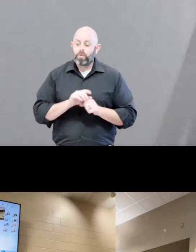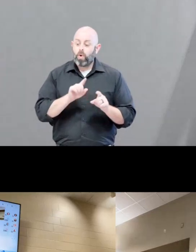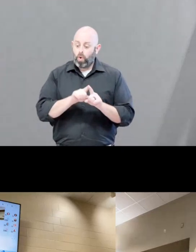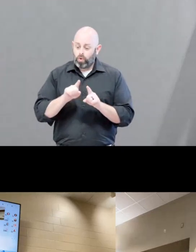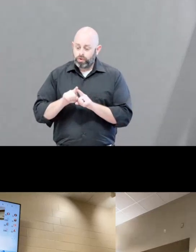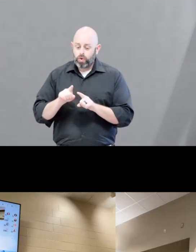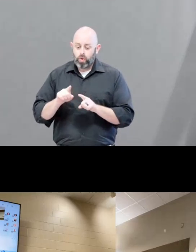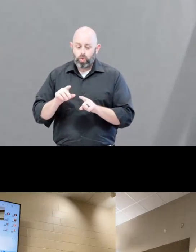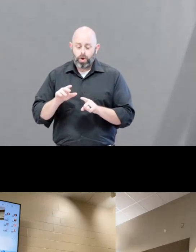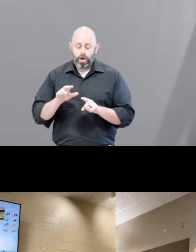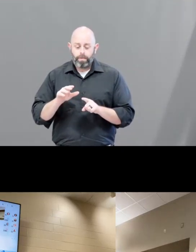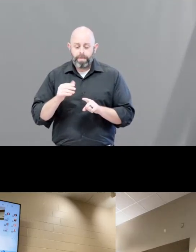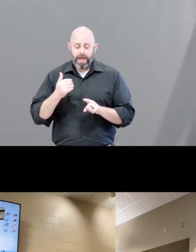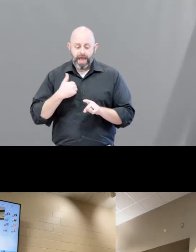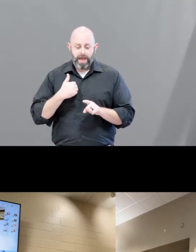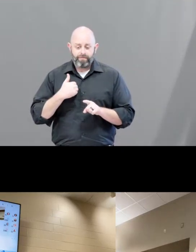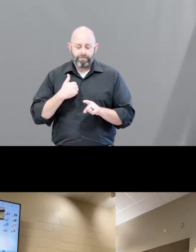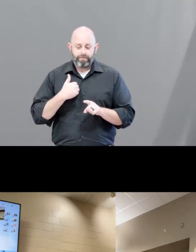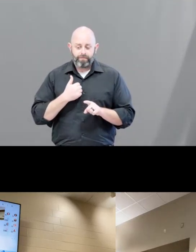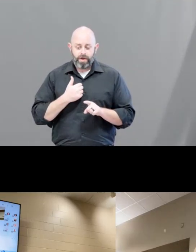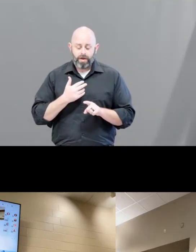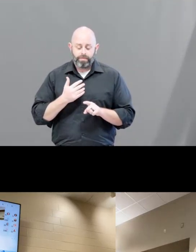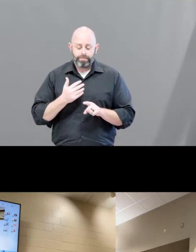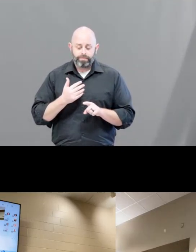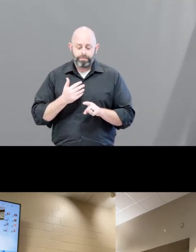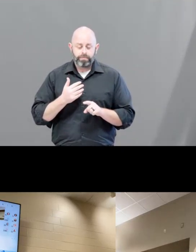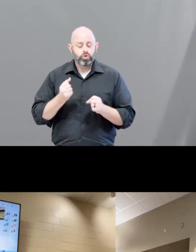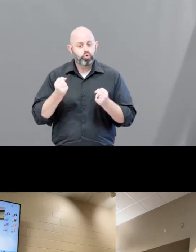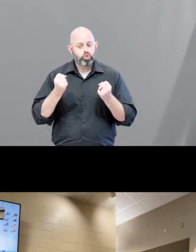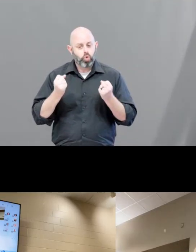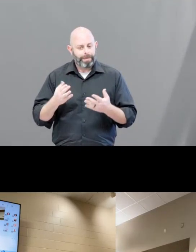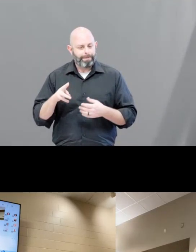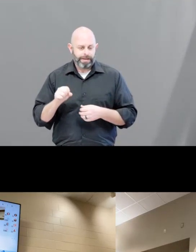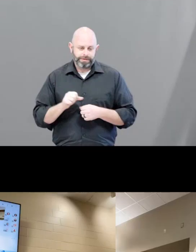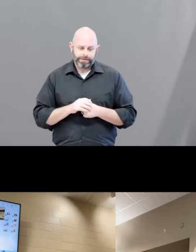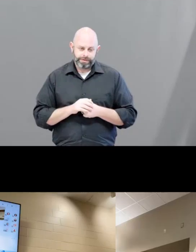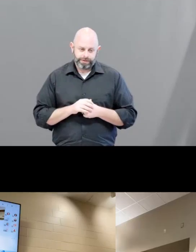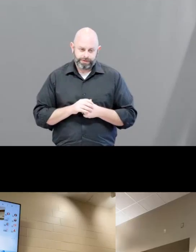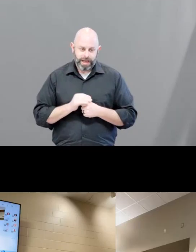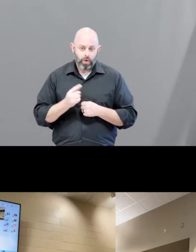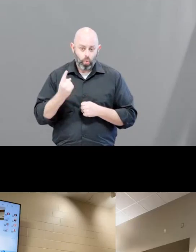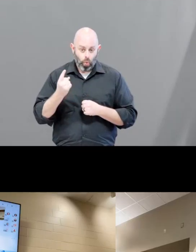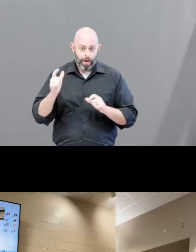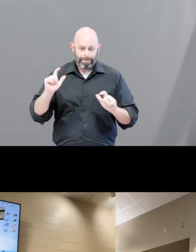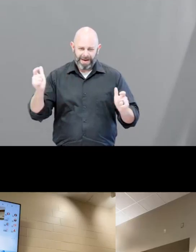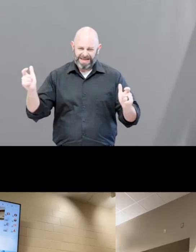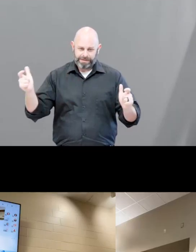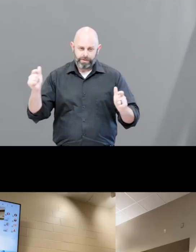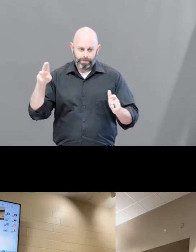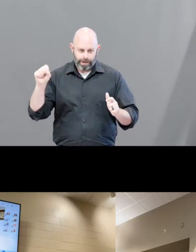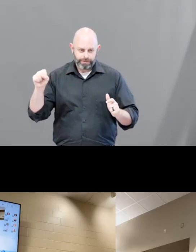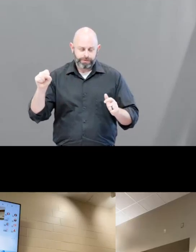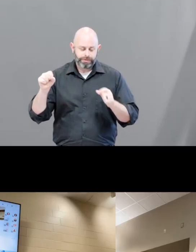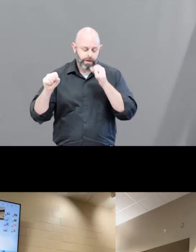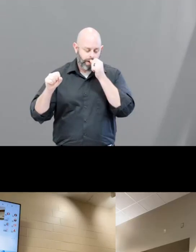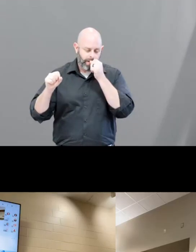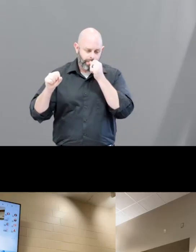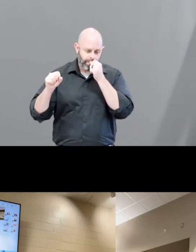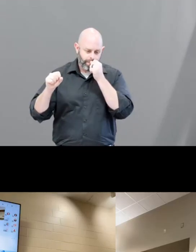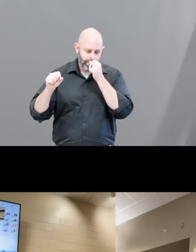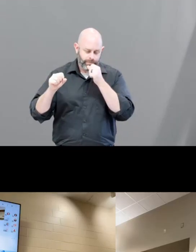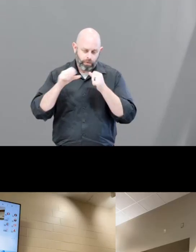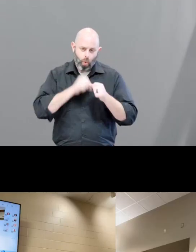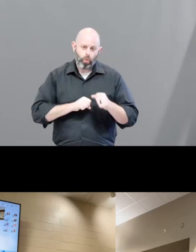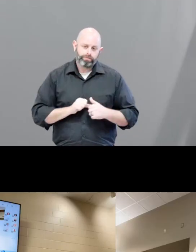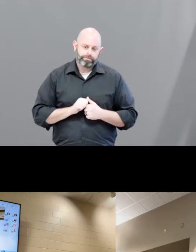have a couple of, we have too many buses, as well as our bigger bus that are